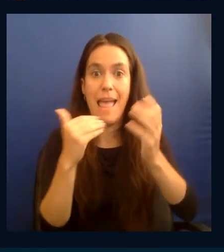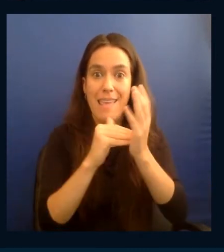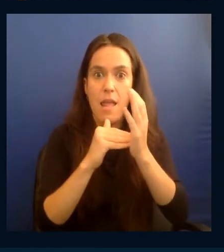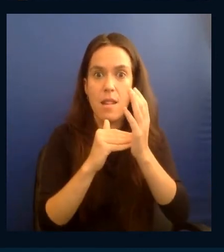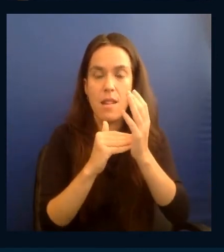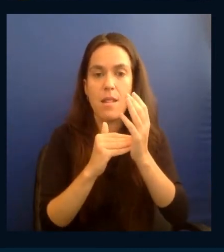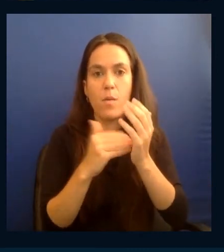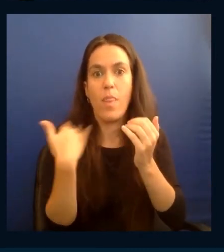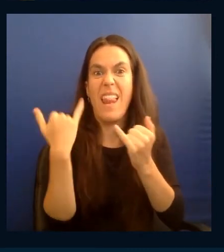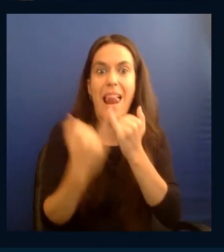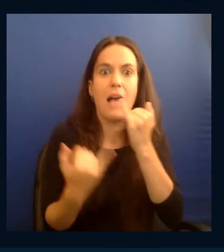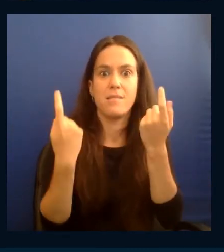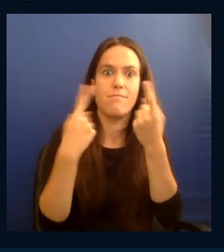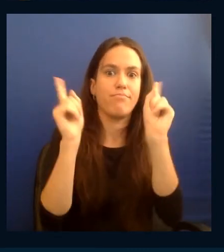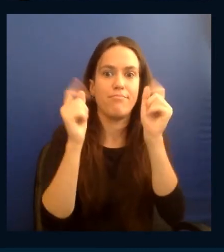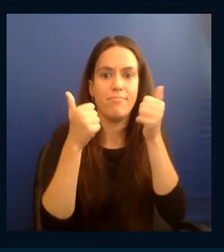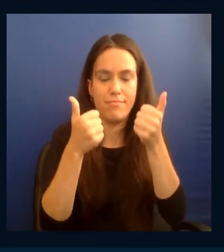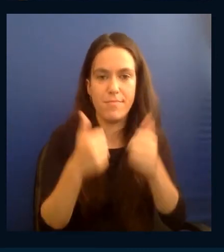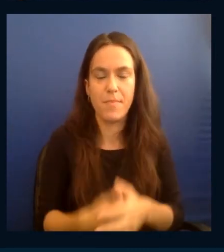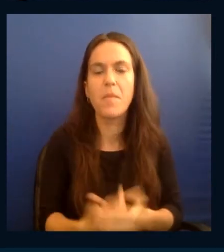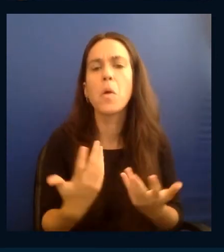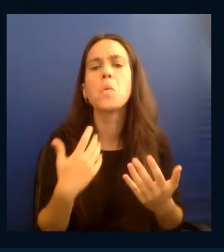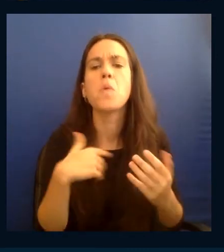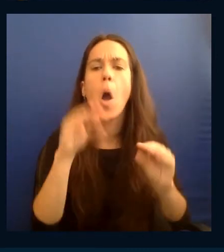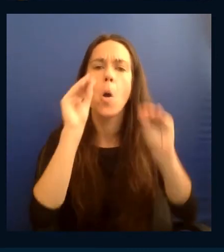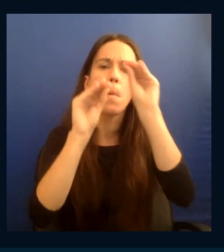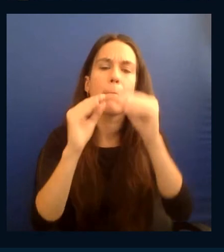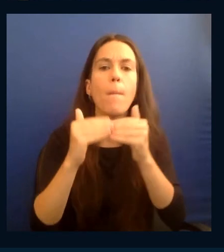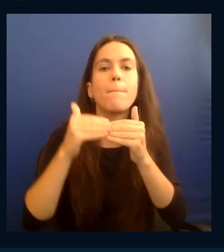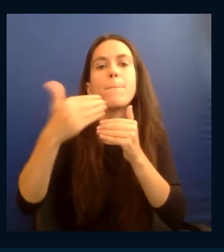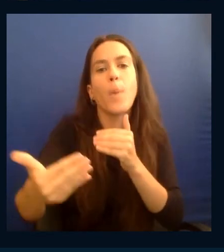successful deployment. But for now, I'm just going to put a post-deployment